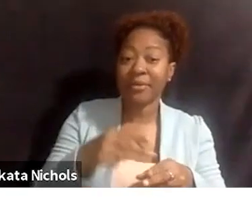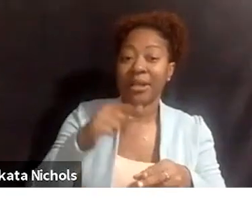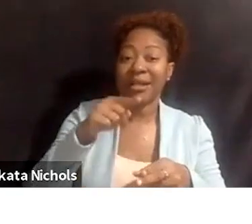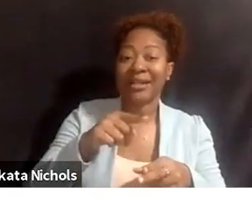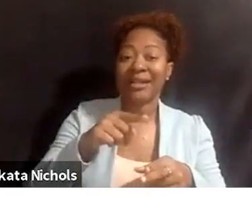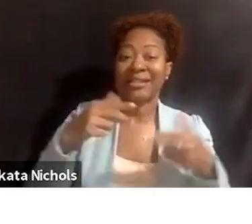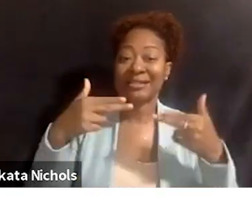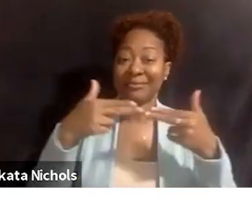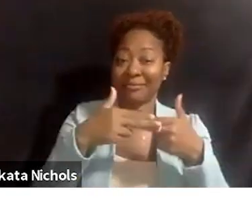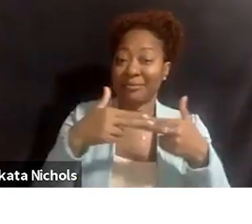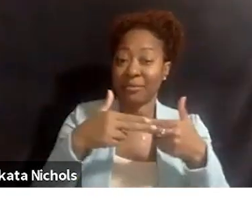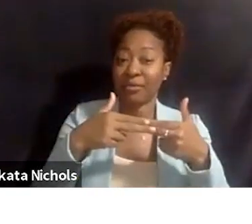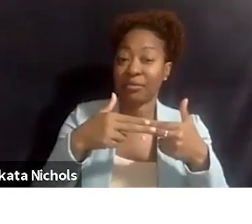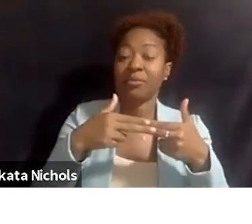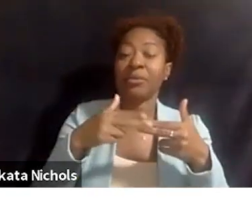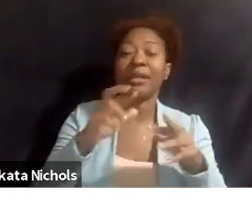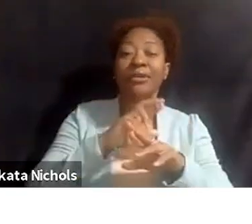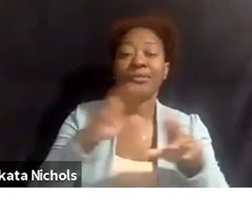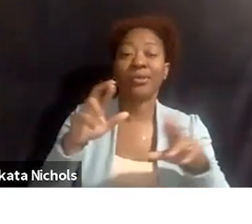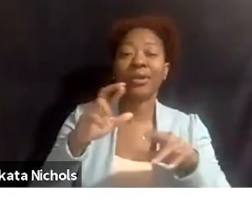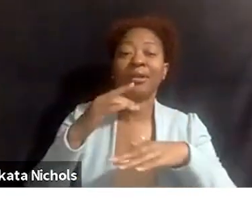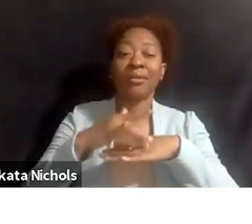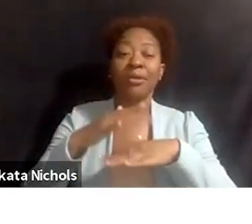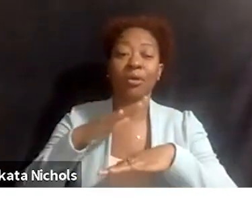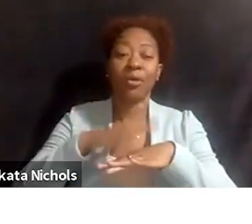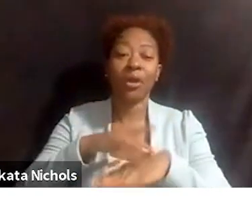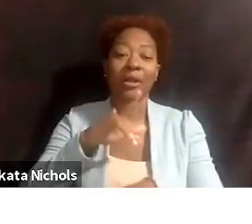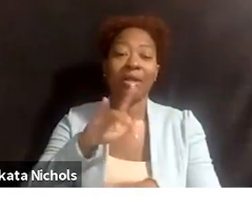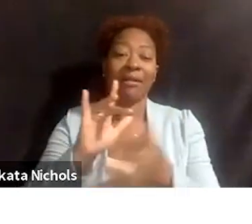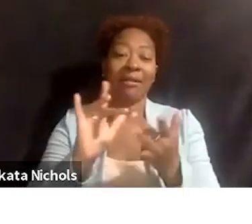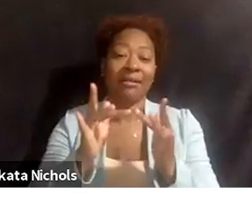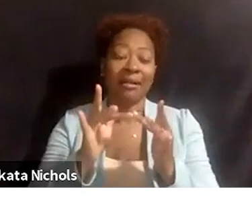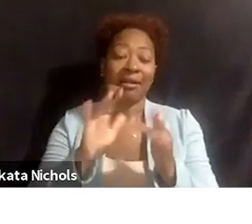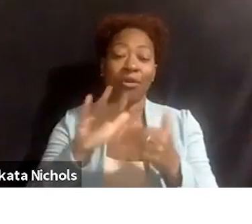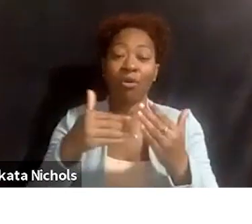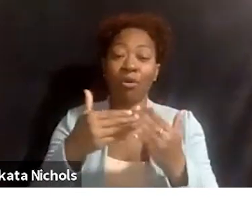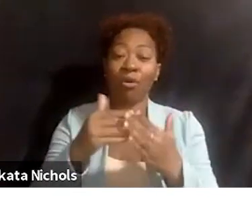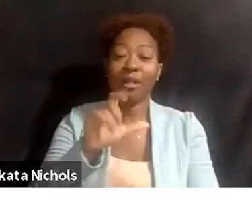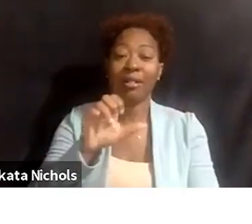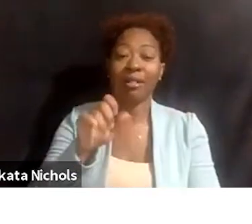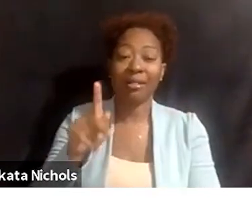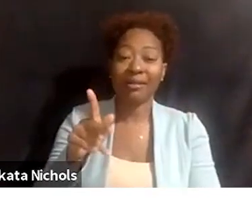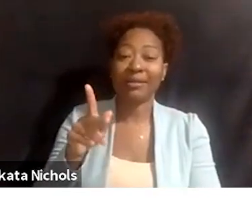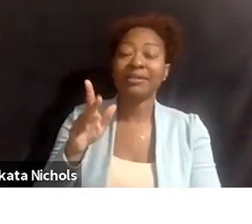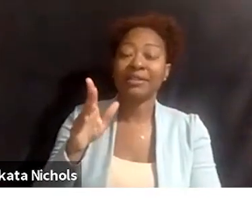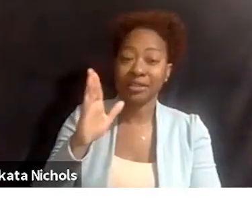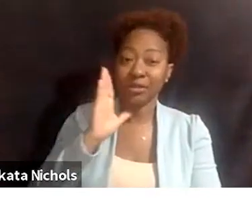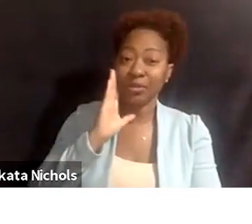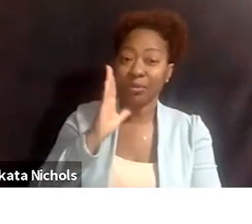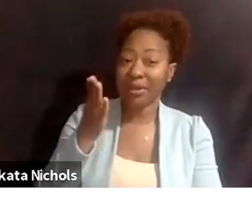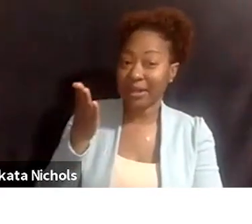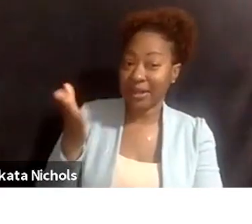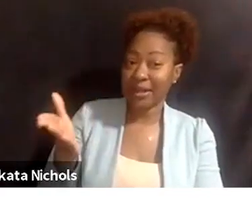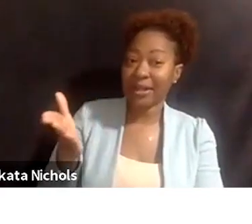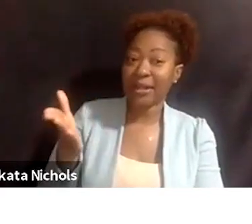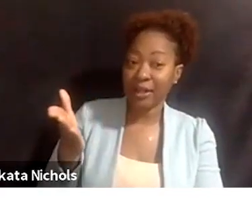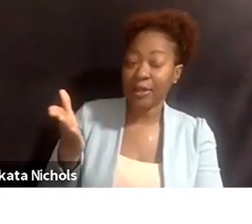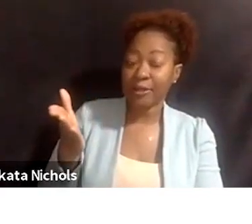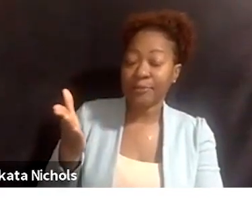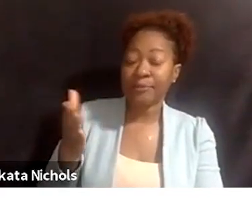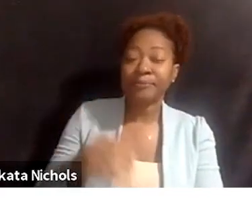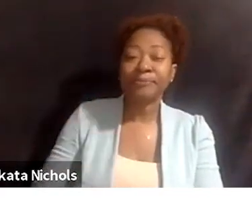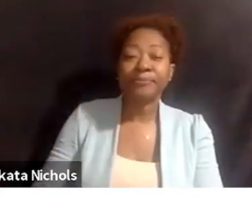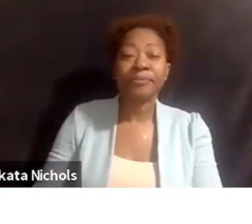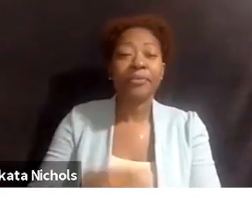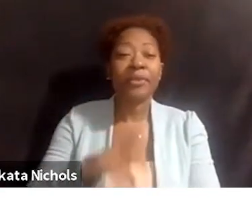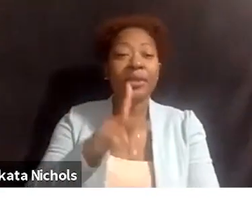is available online and all of the links are available there if that would be helpful to you. So as Kate